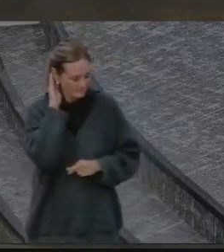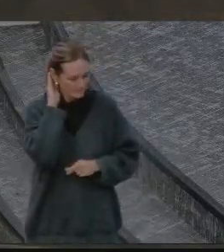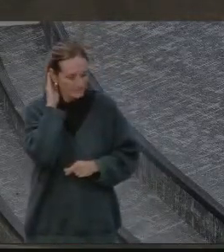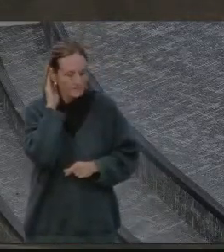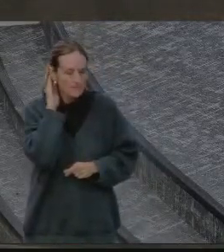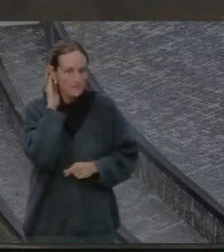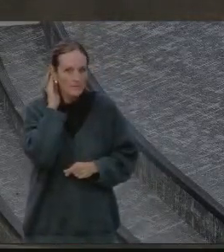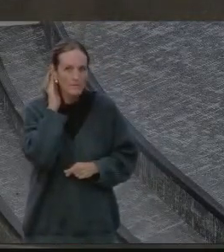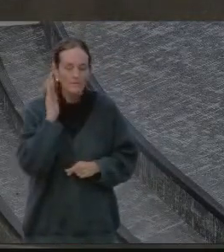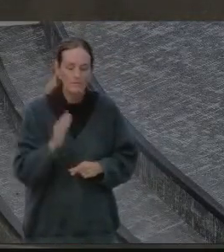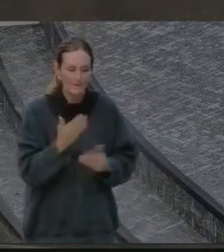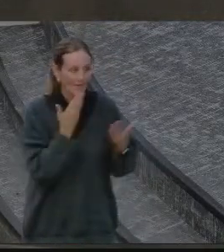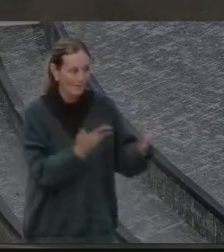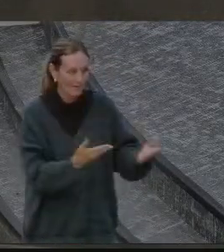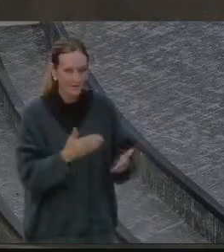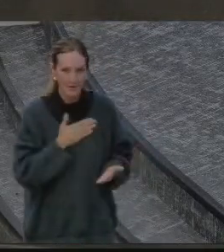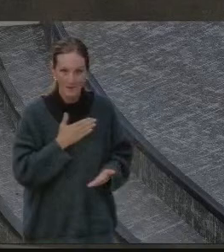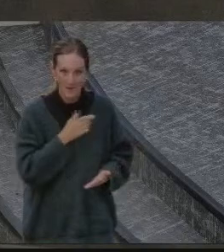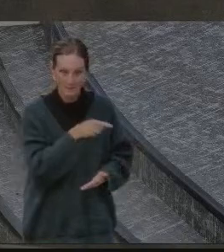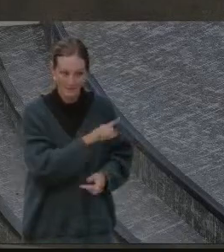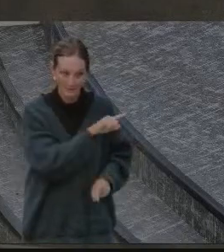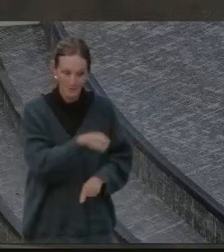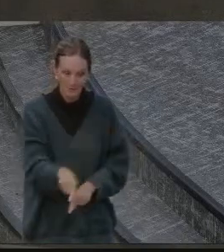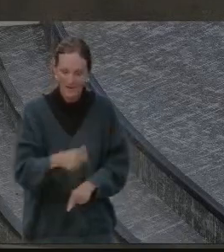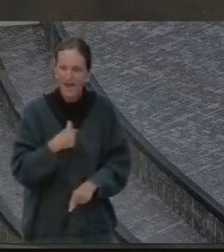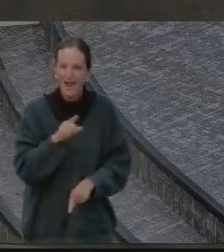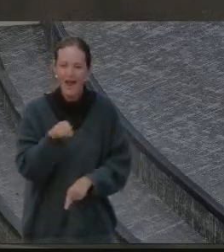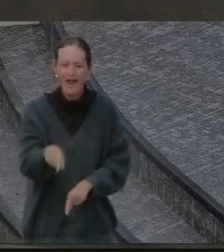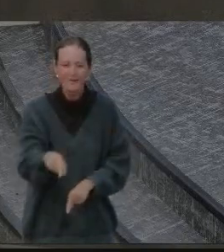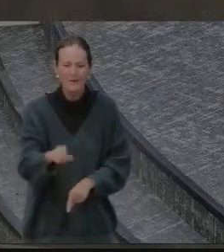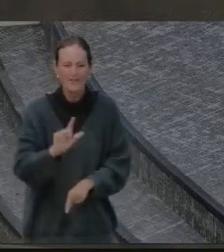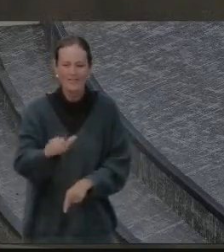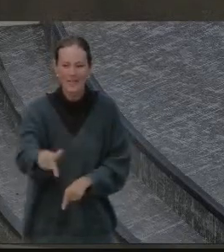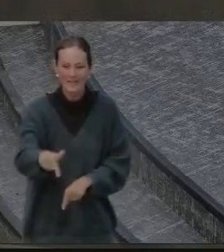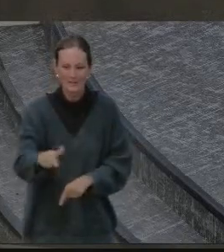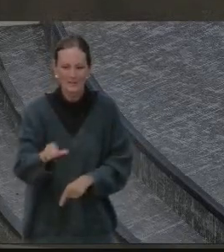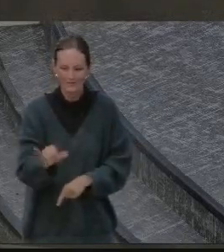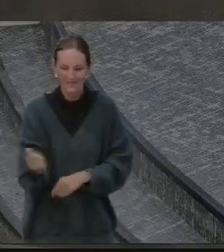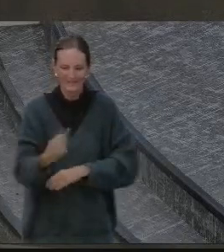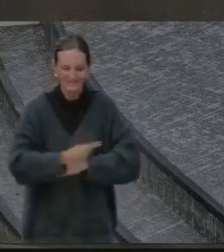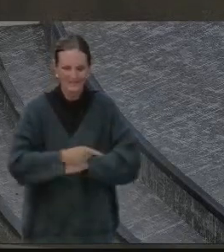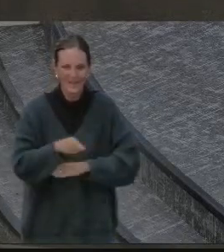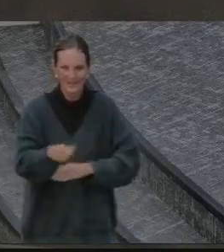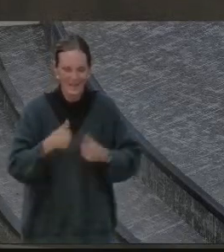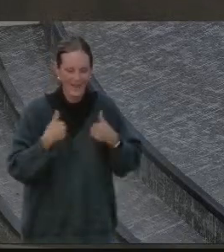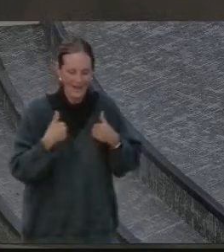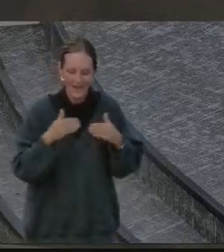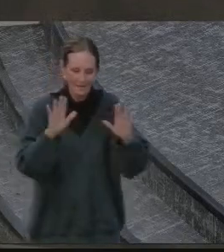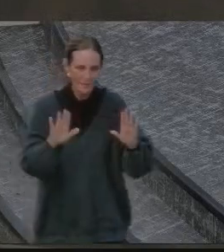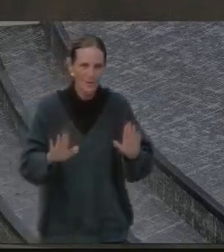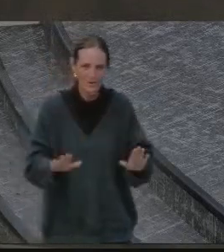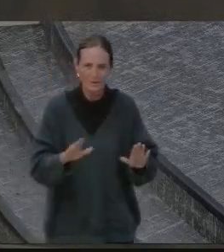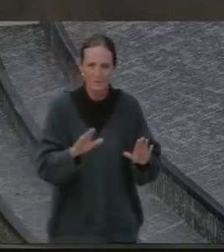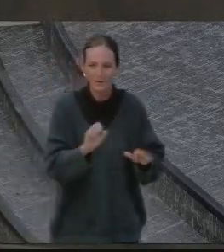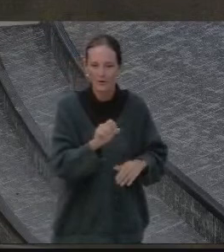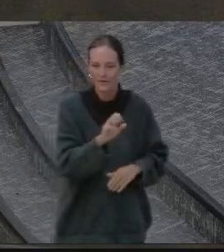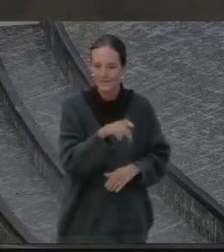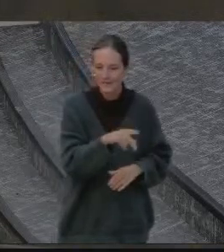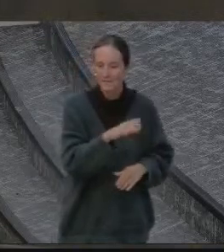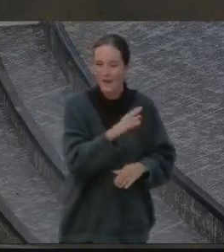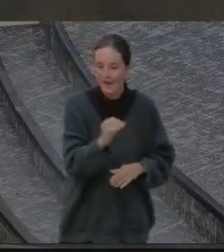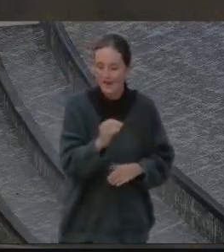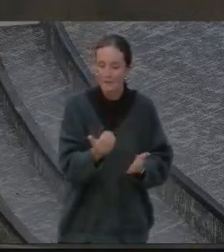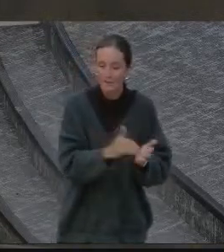Thank you, Dr. Maddox. I'm glad you went over. I went over later in the day, and they did have a wonderful step and repeat sign. most of the schools